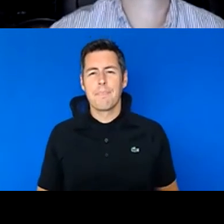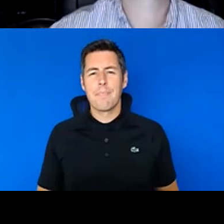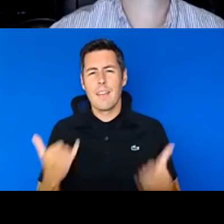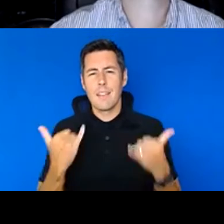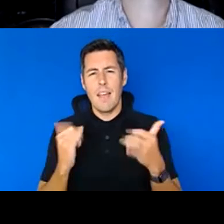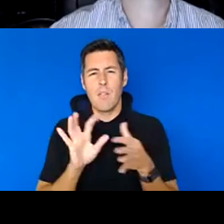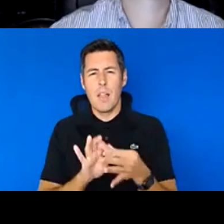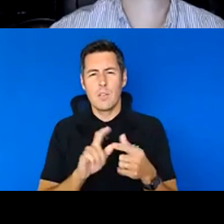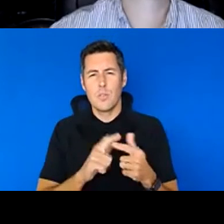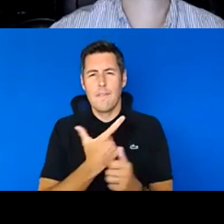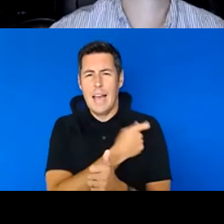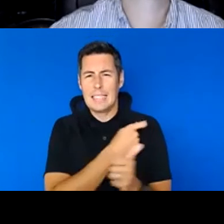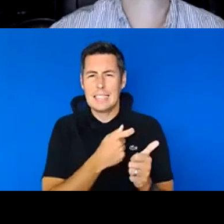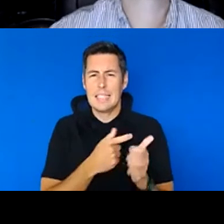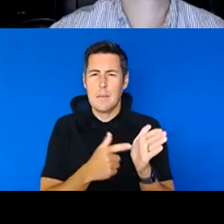mandate,